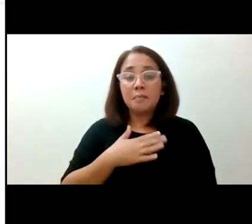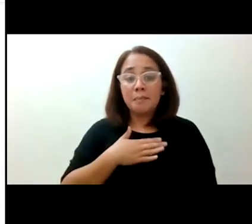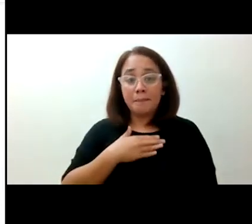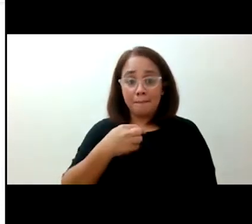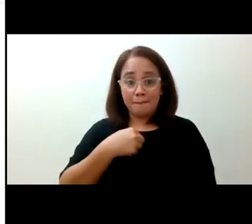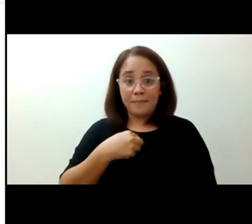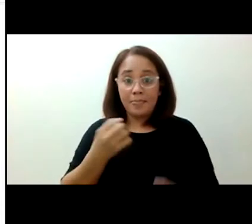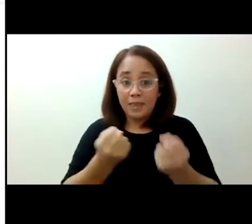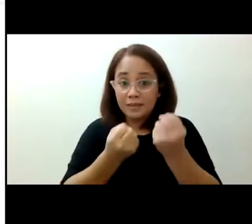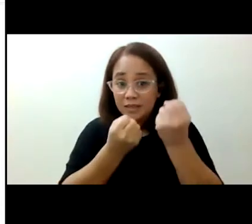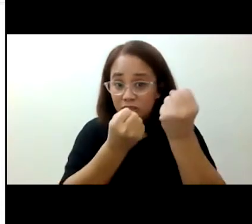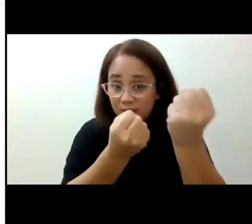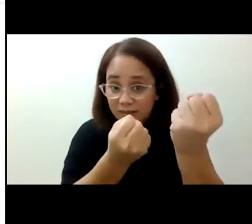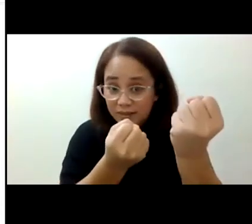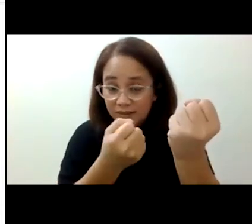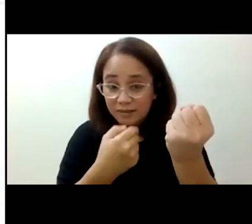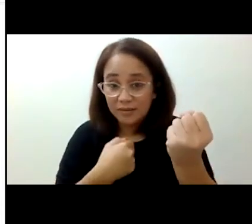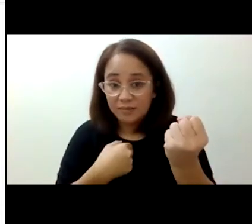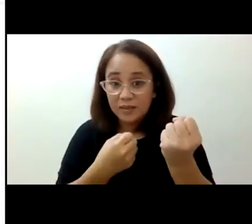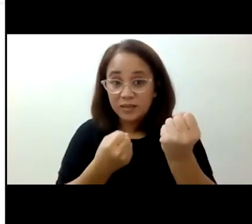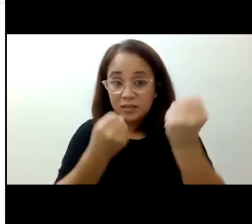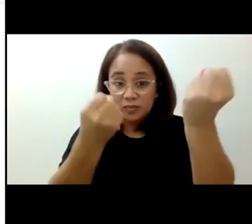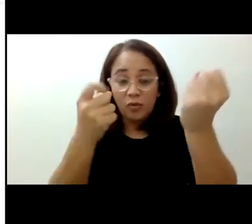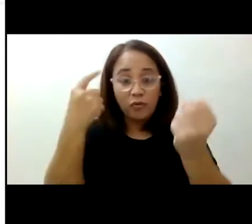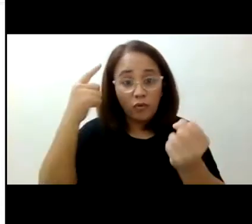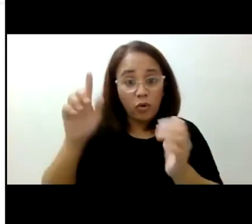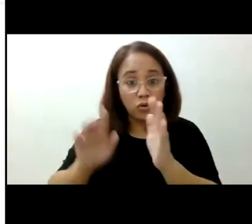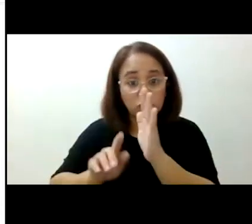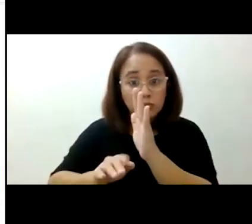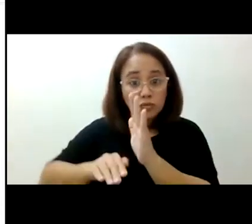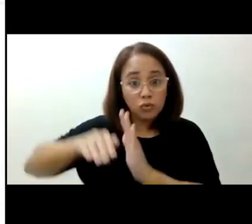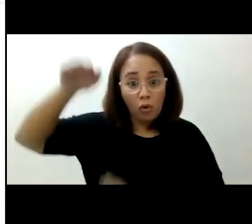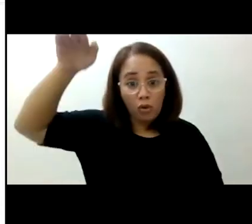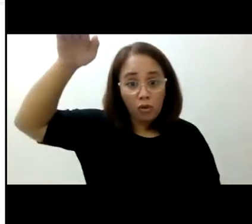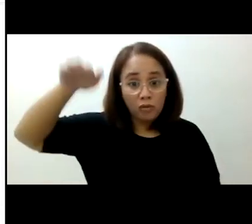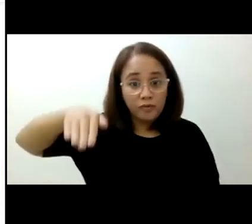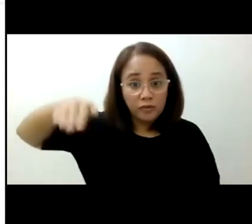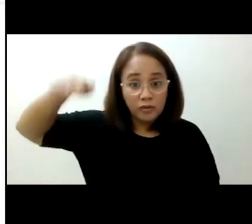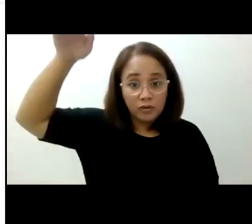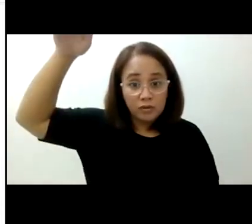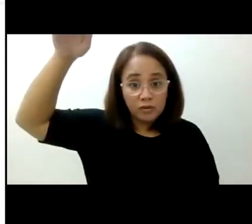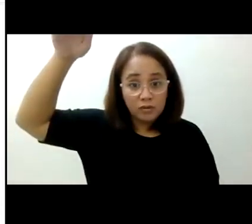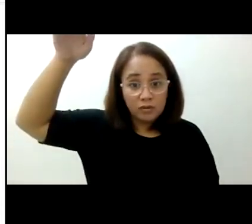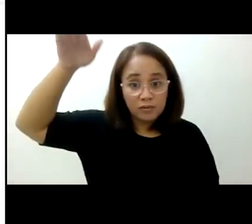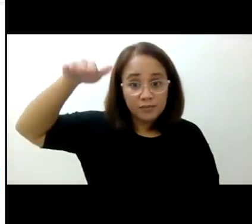for tall is that,